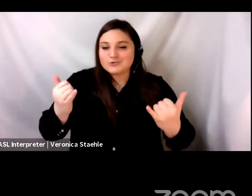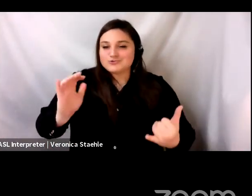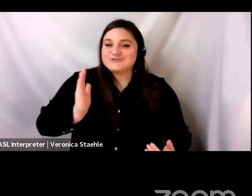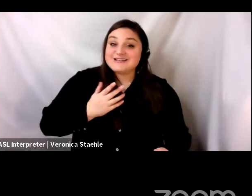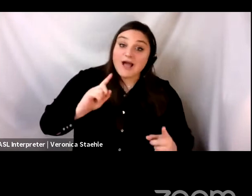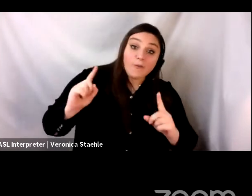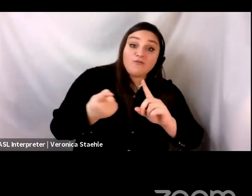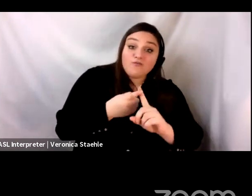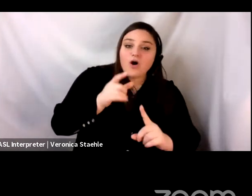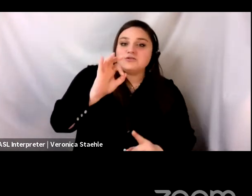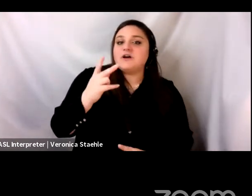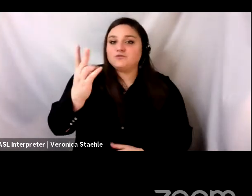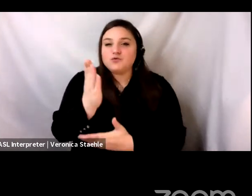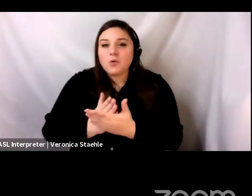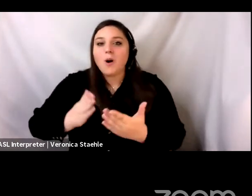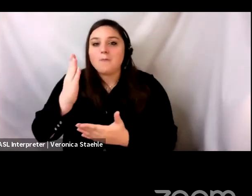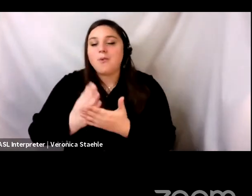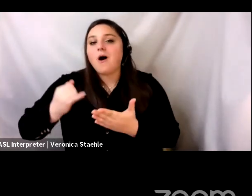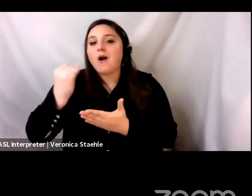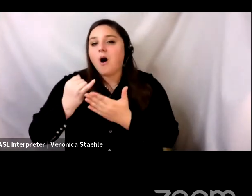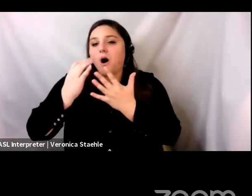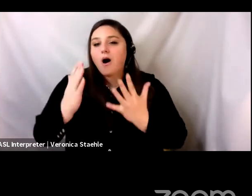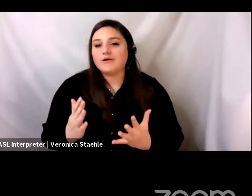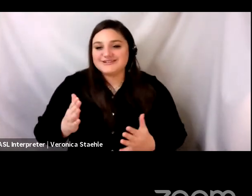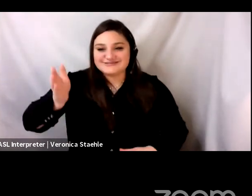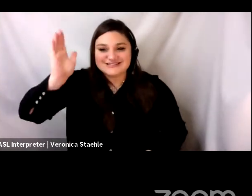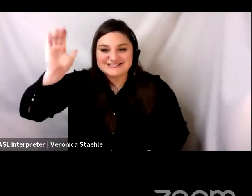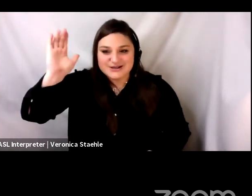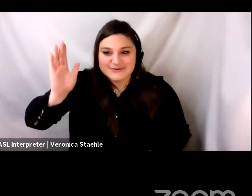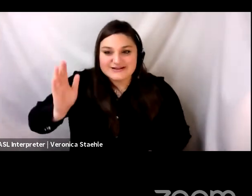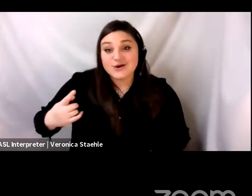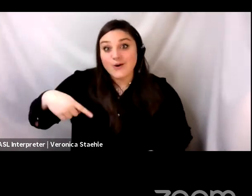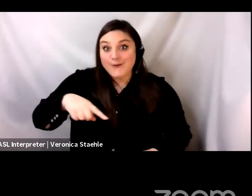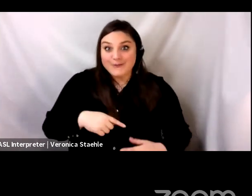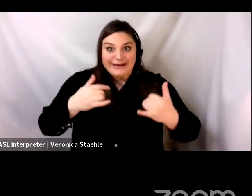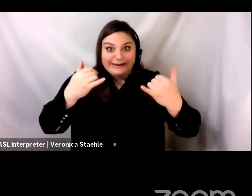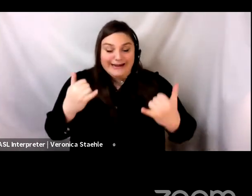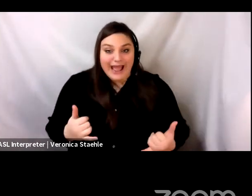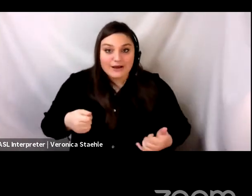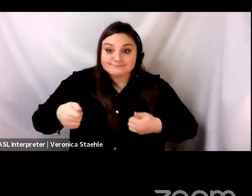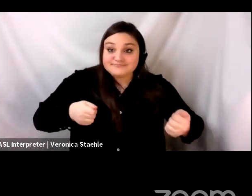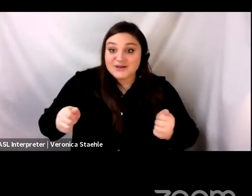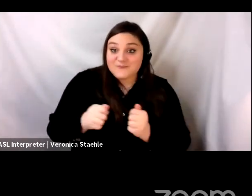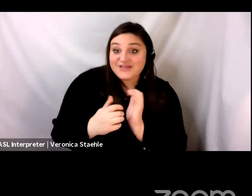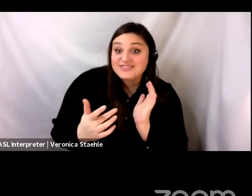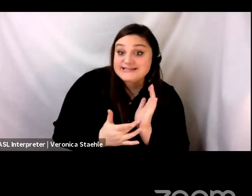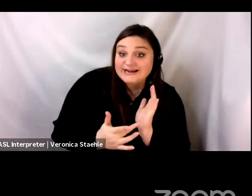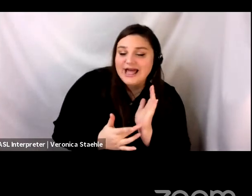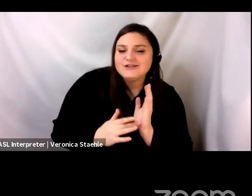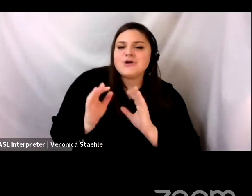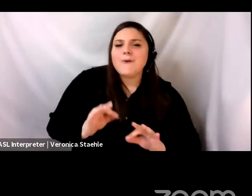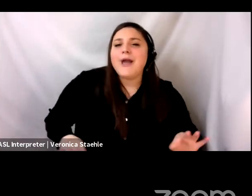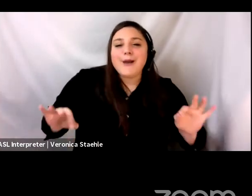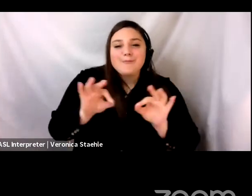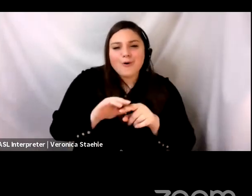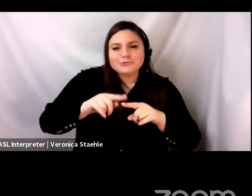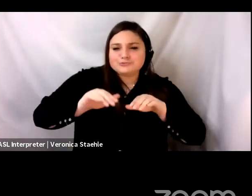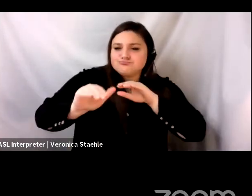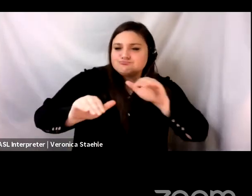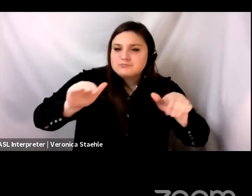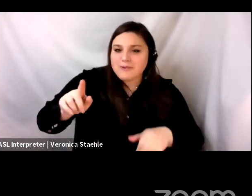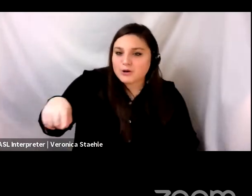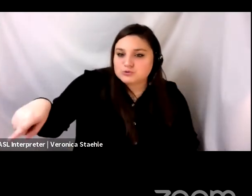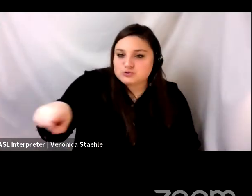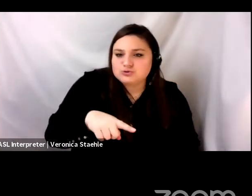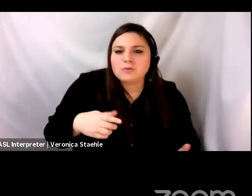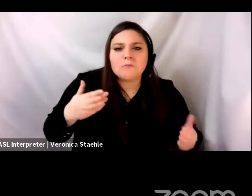Artistry series. As we are at the mercy of technology, we want to remind you that there may be delays,